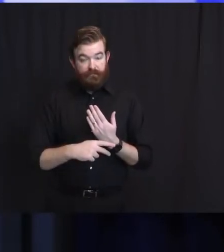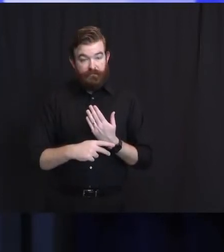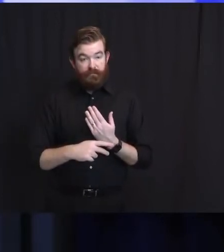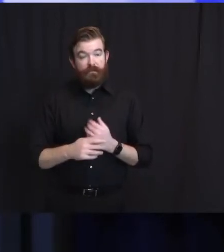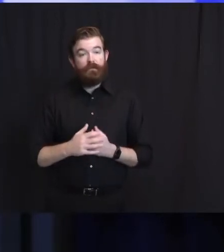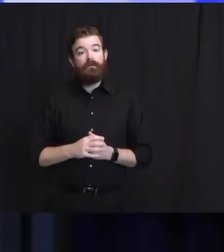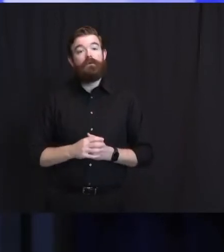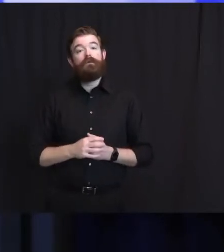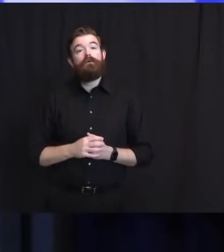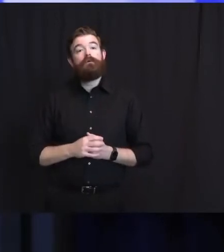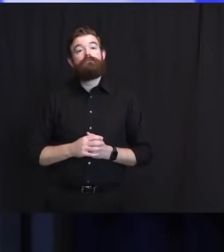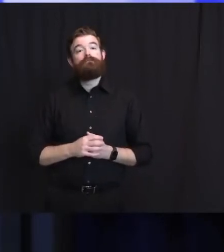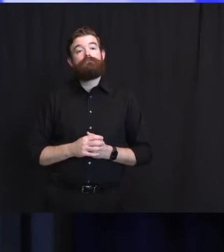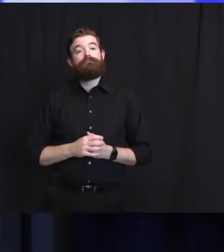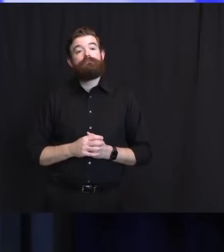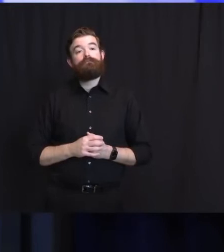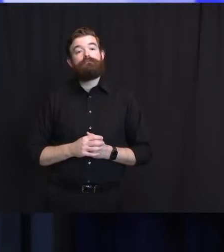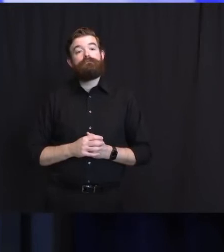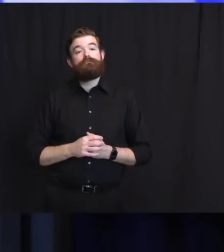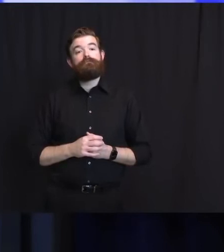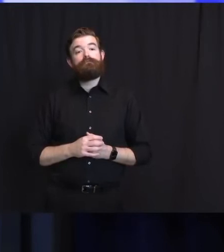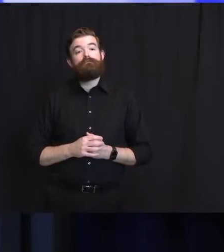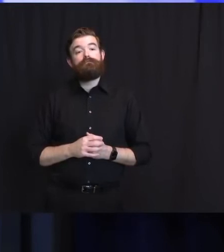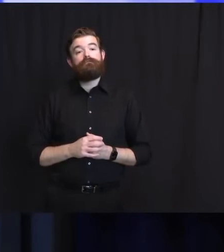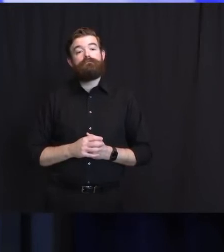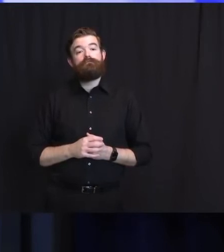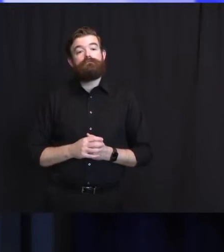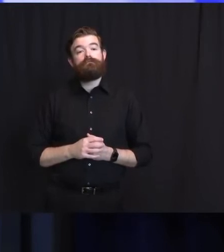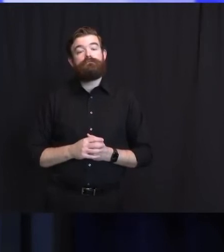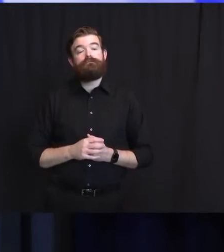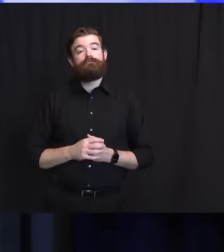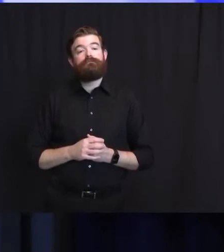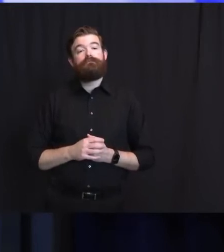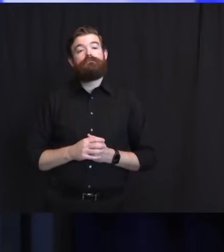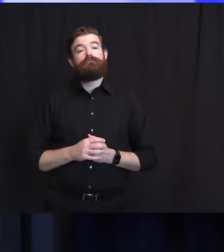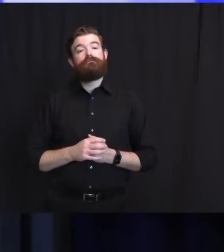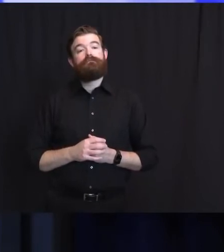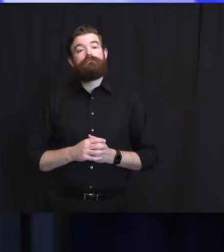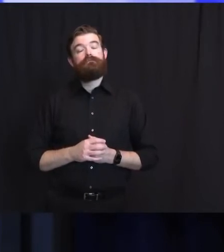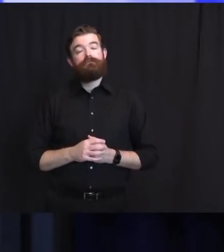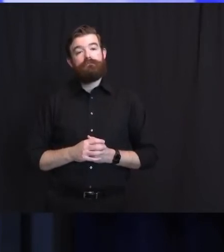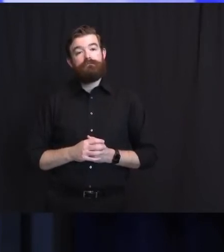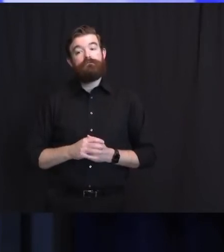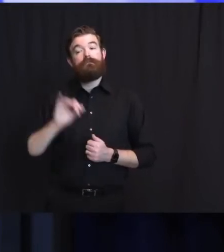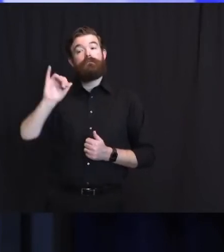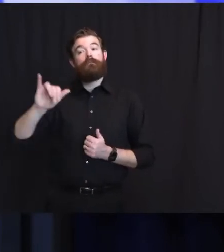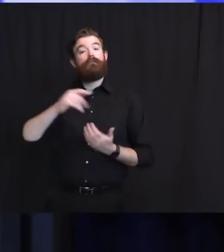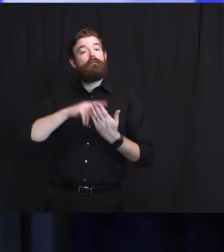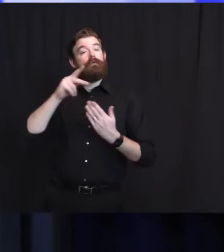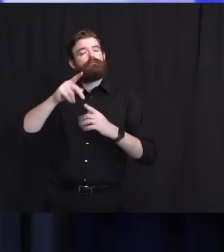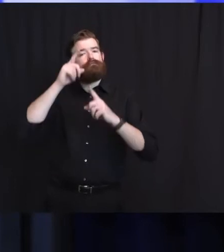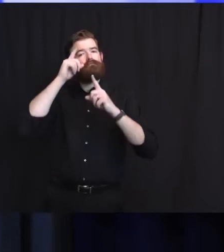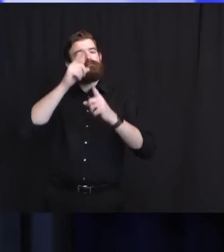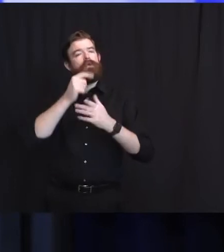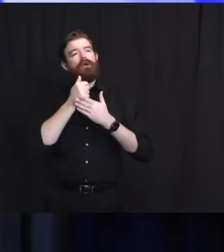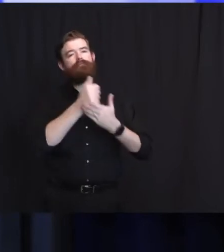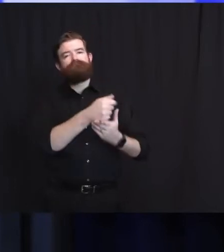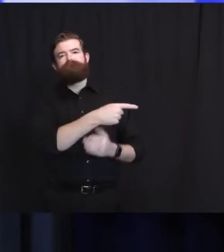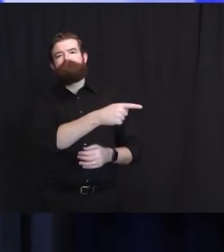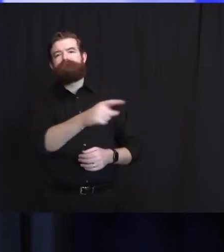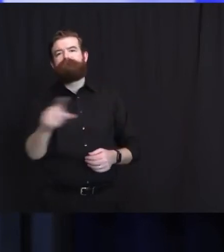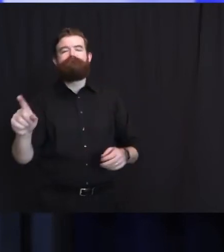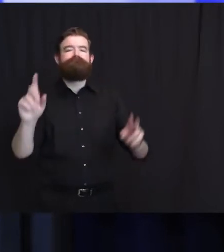department made to include as many of our vulnerable populations in congregate settings into the program as possible.